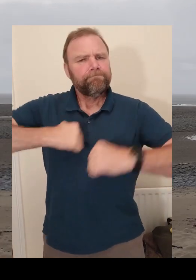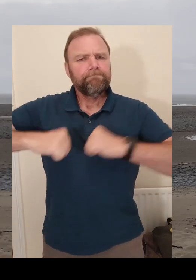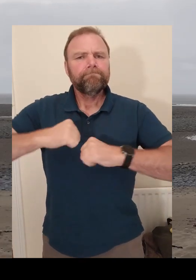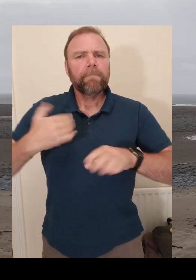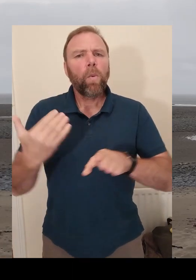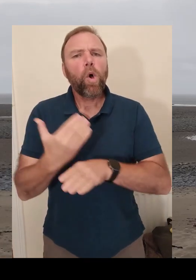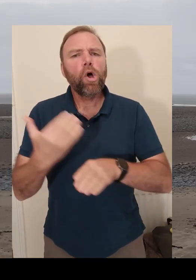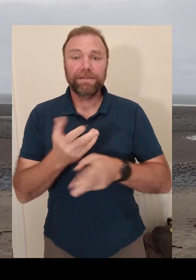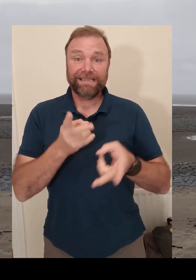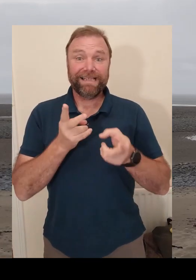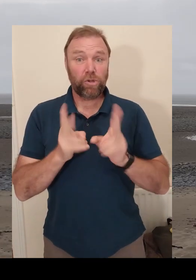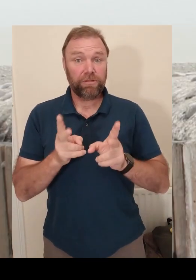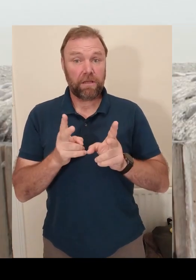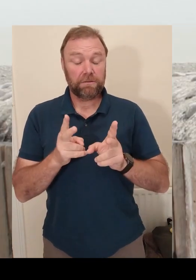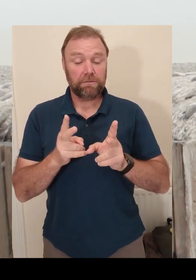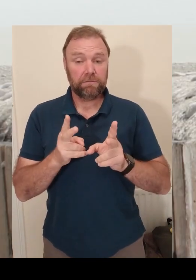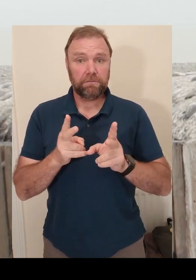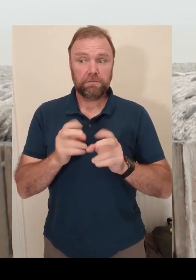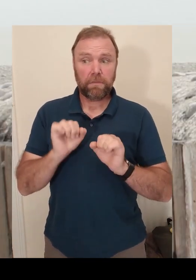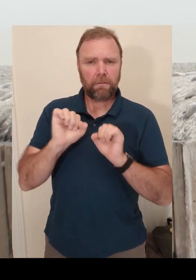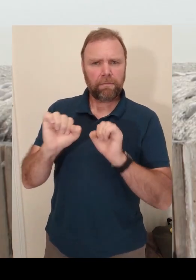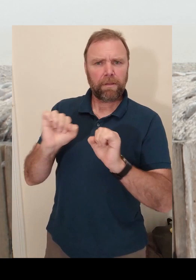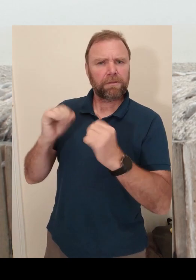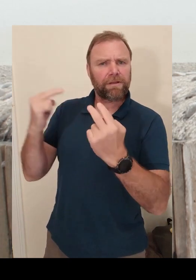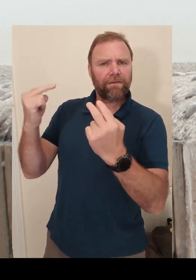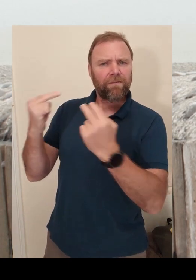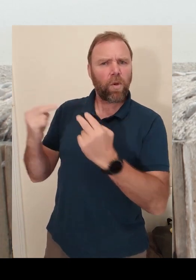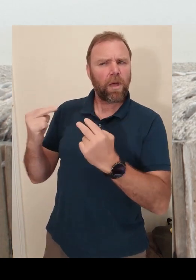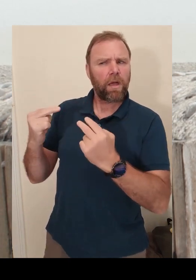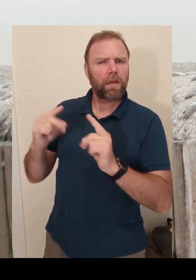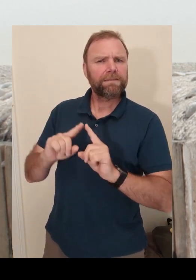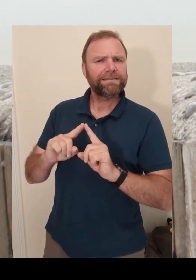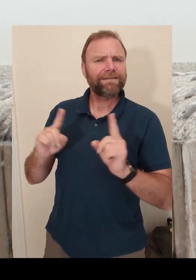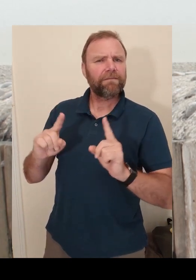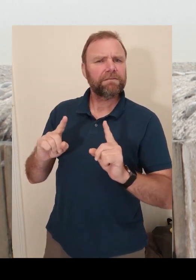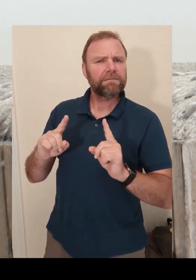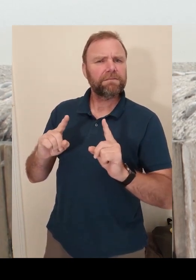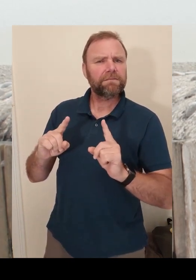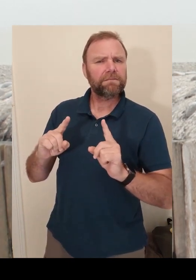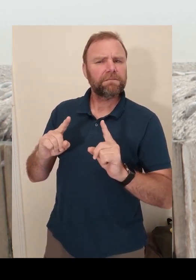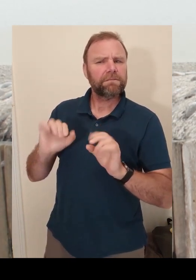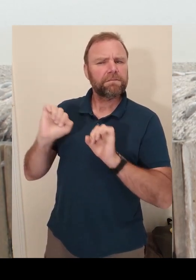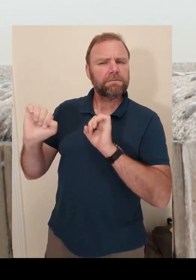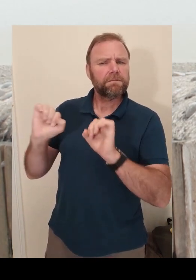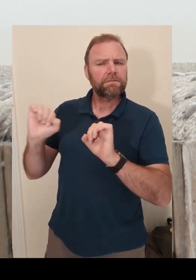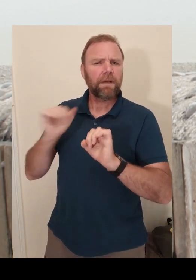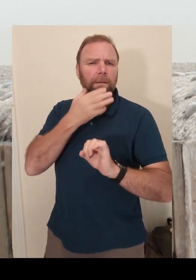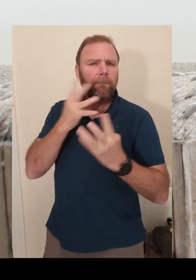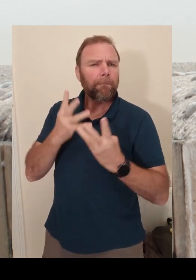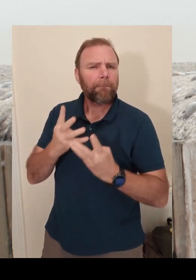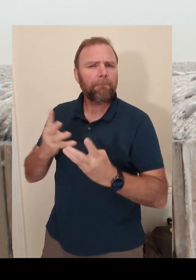what we do as interpreters and what people think we do is quite different. So I think the public